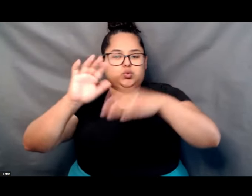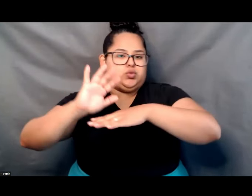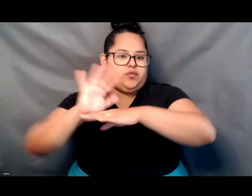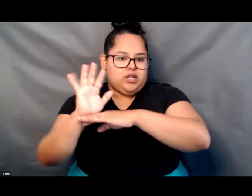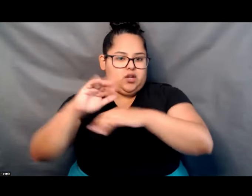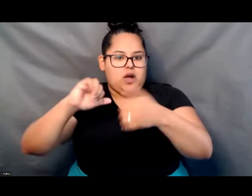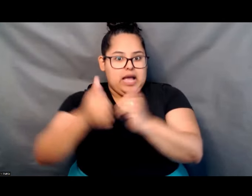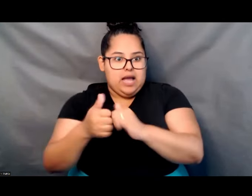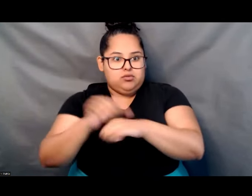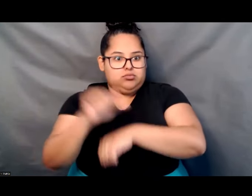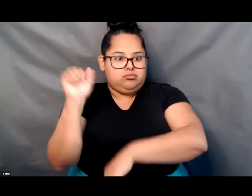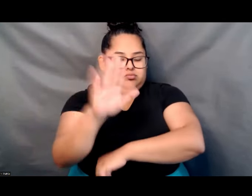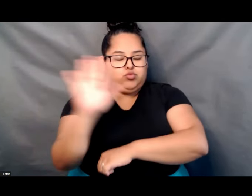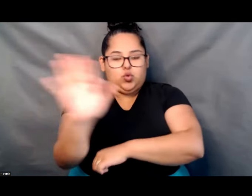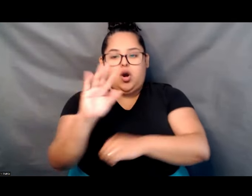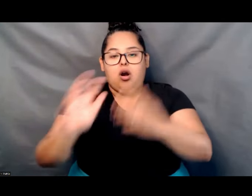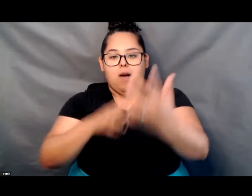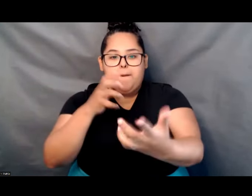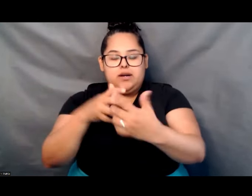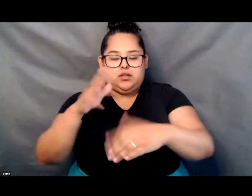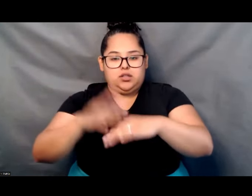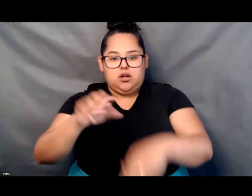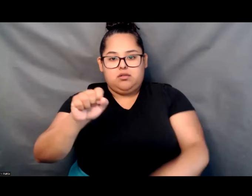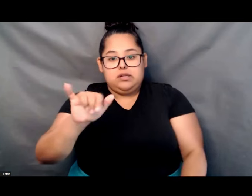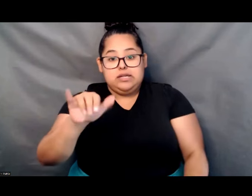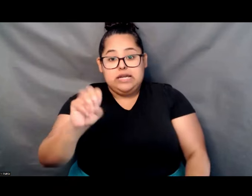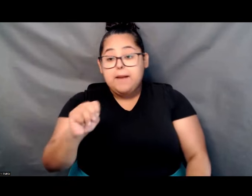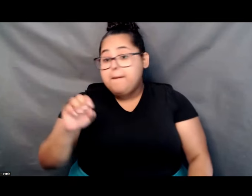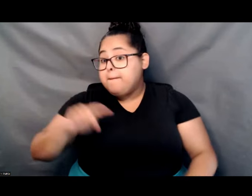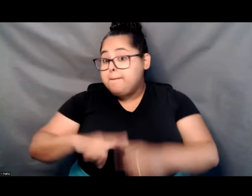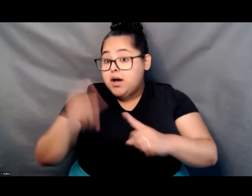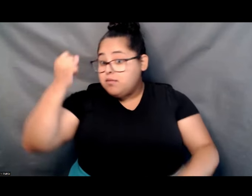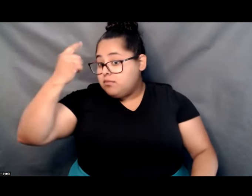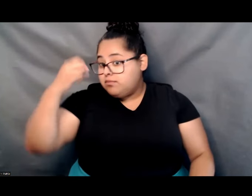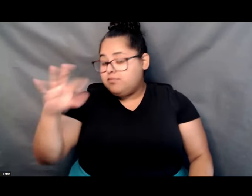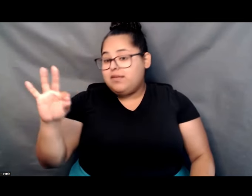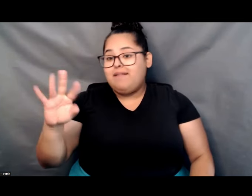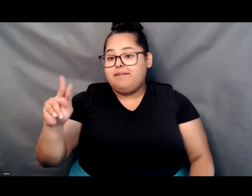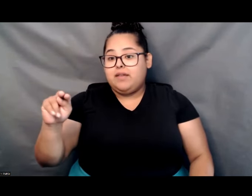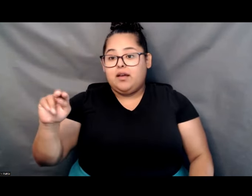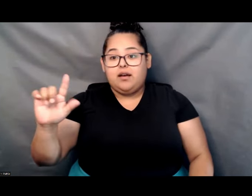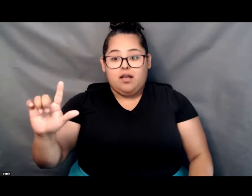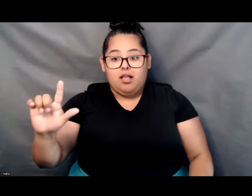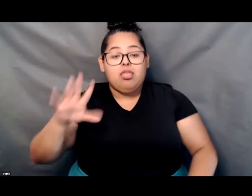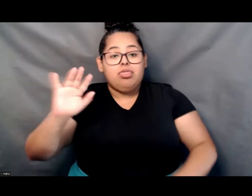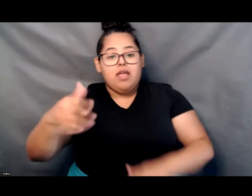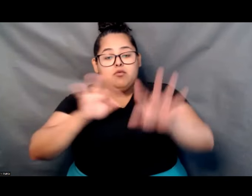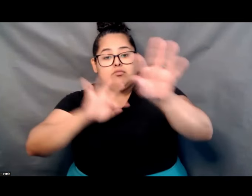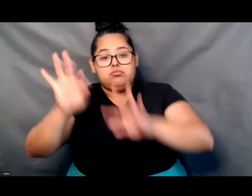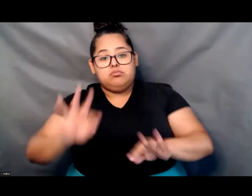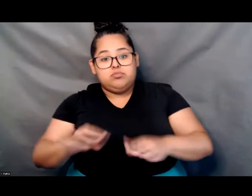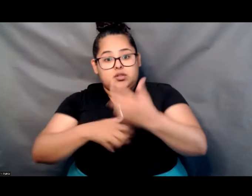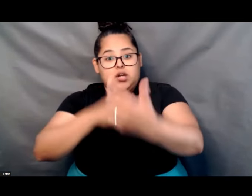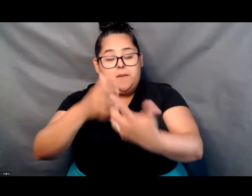accommodations through AIM, but the FNL will describe all the accommodations that the student has been approved